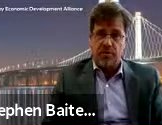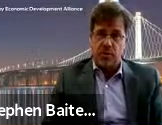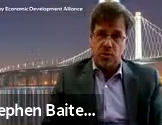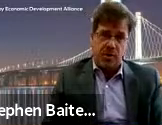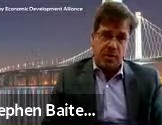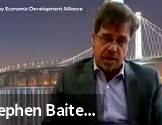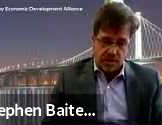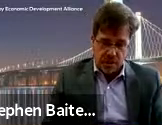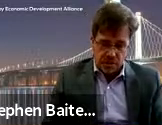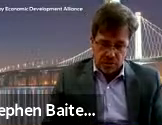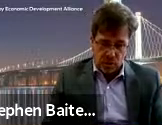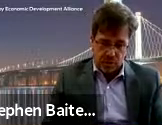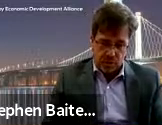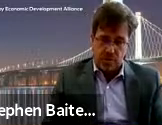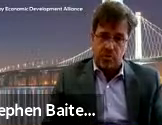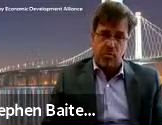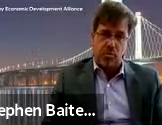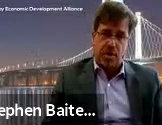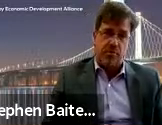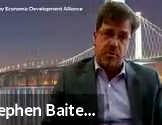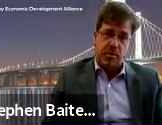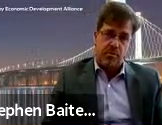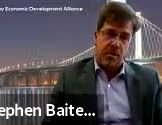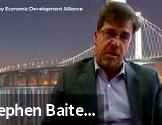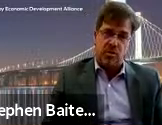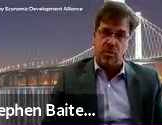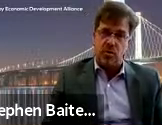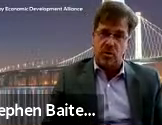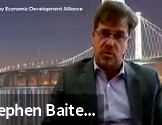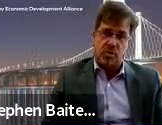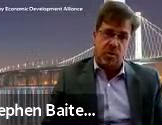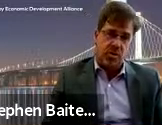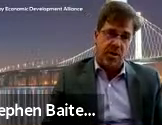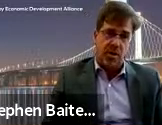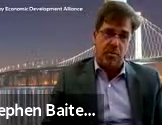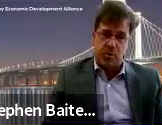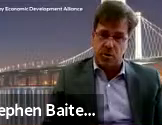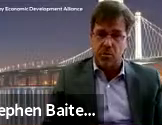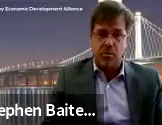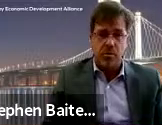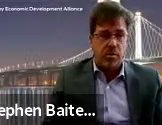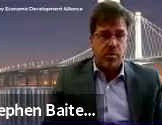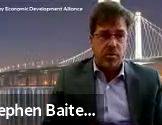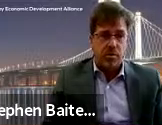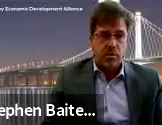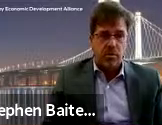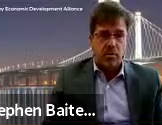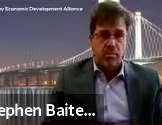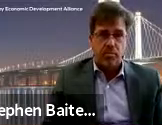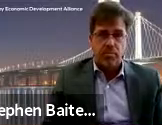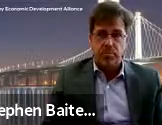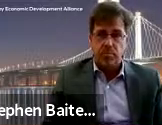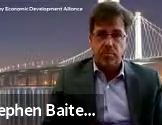we will start first with our Cantonese interpreter, who can read the instructions on slide number 2.